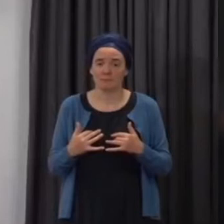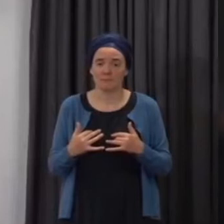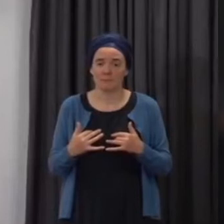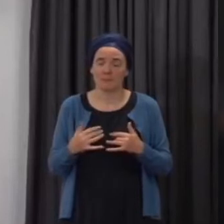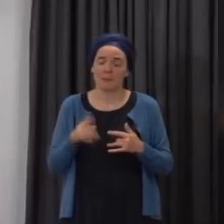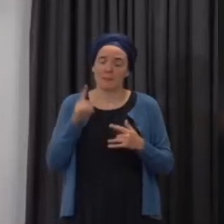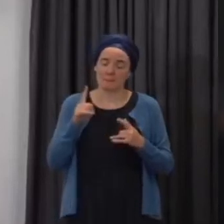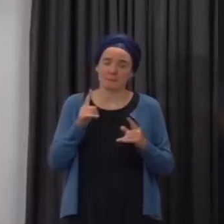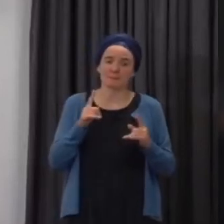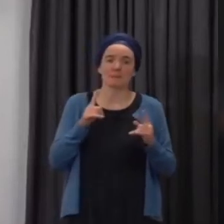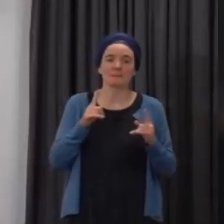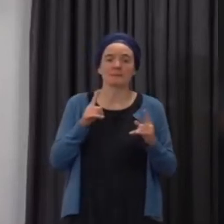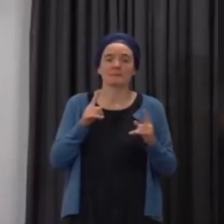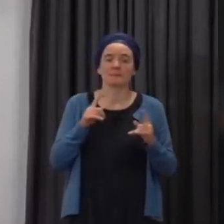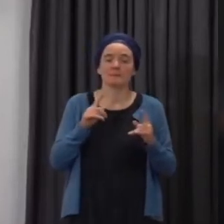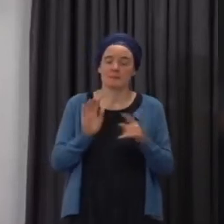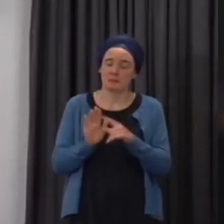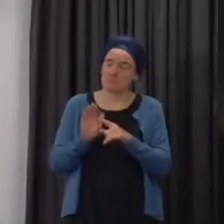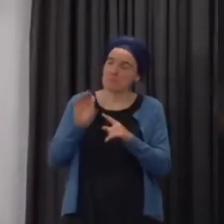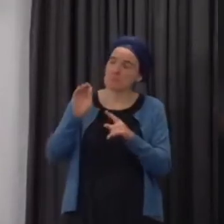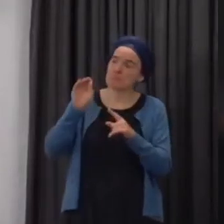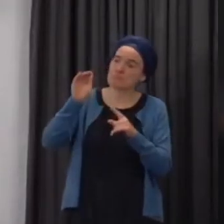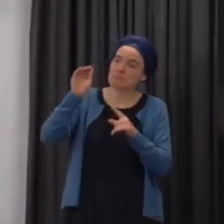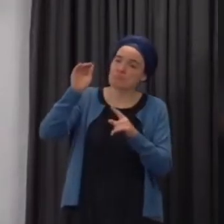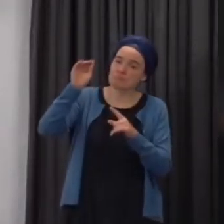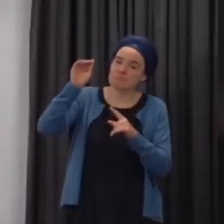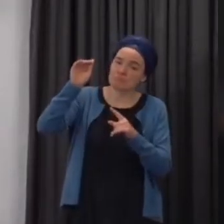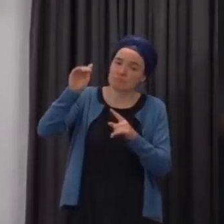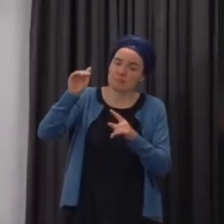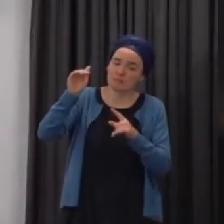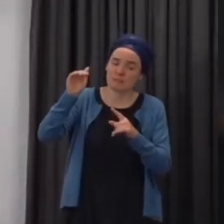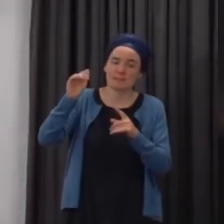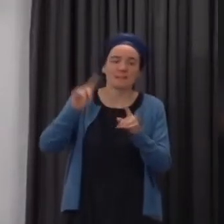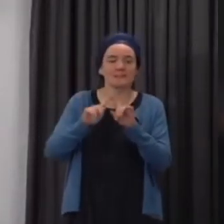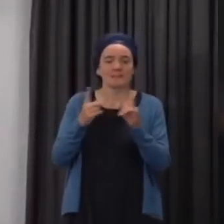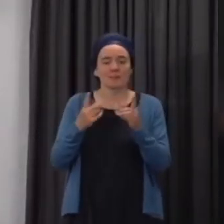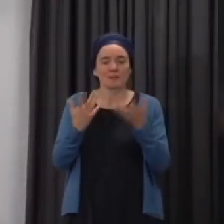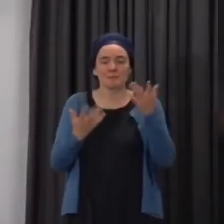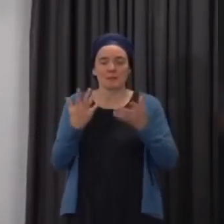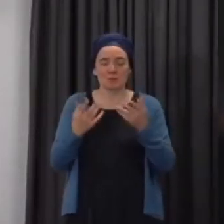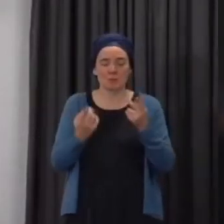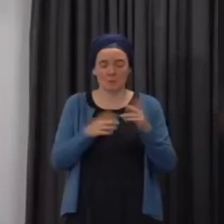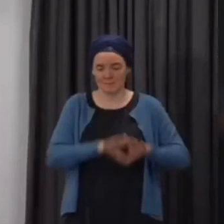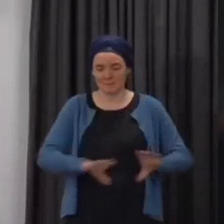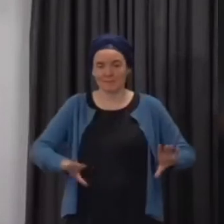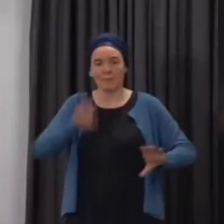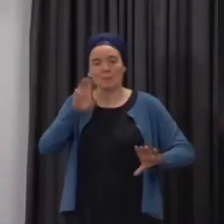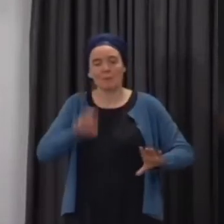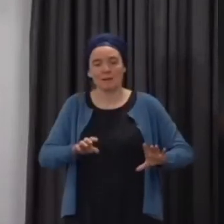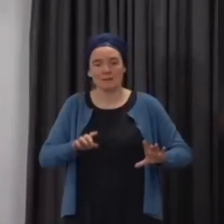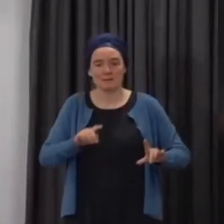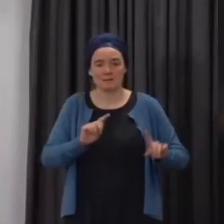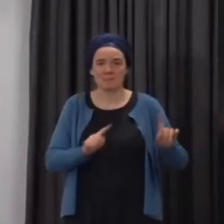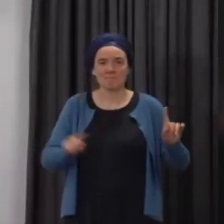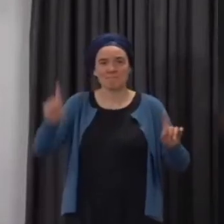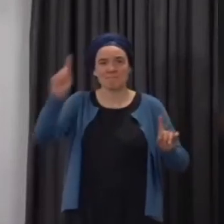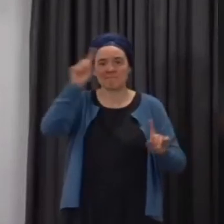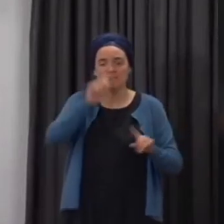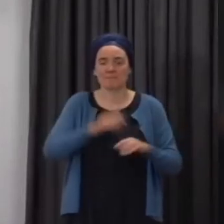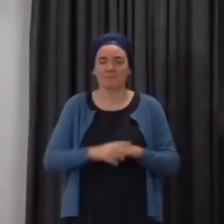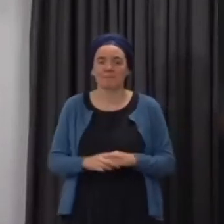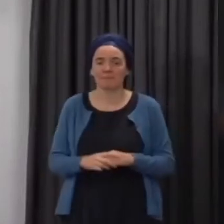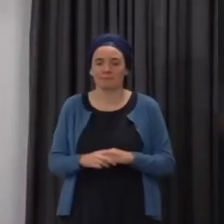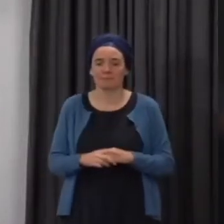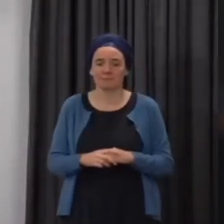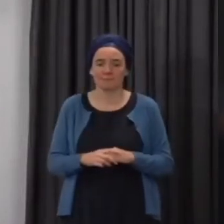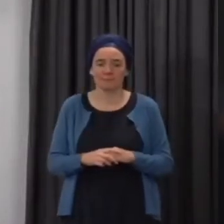the pandemic to other places of Wales. But it is still the case that the amount of coronavirus per head is at a lower rate